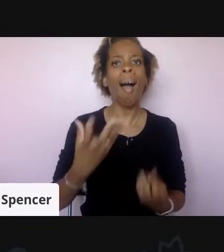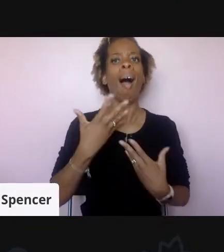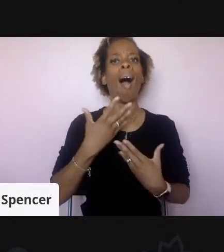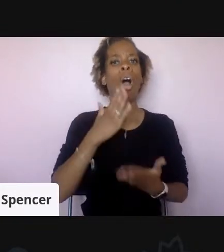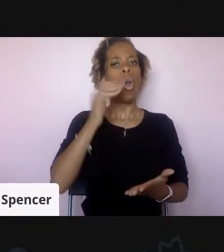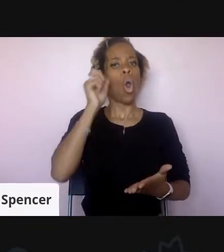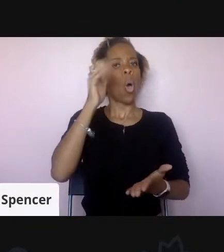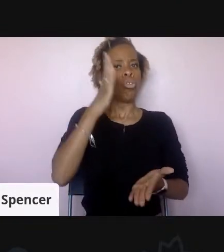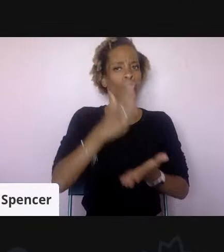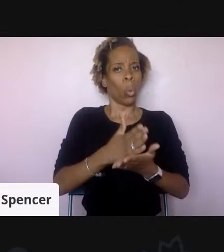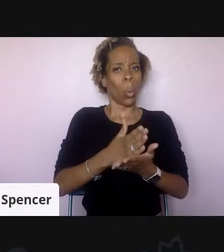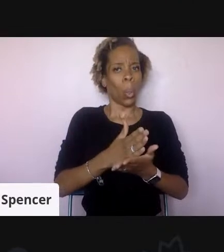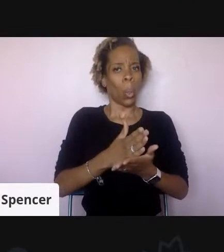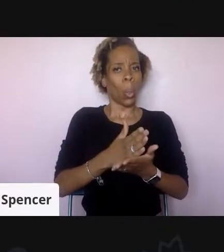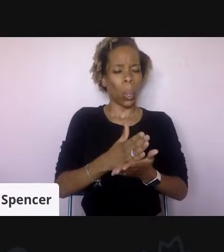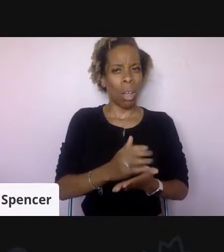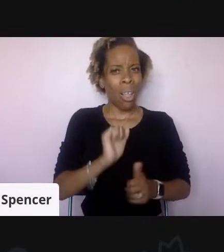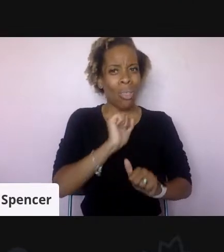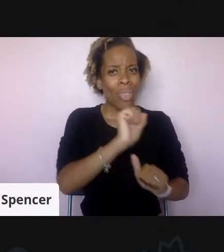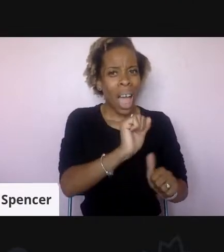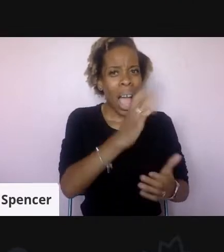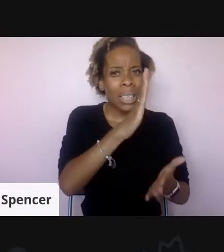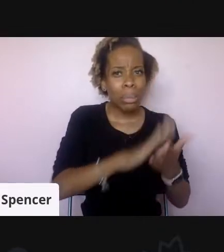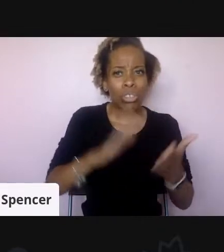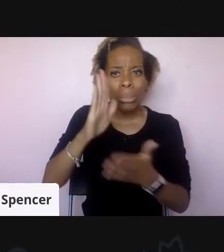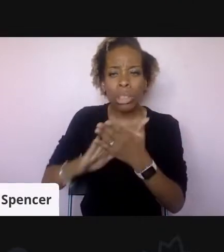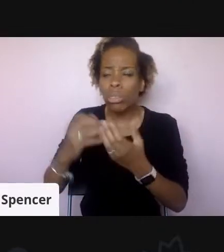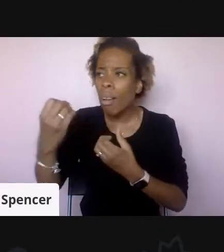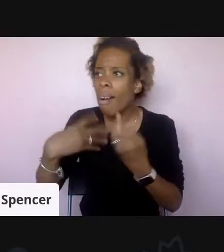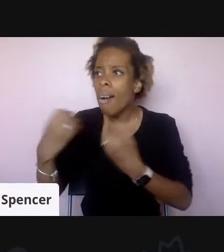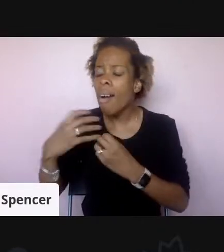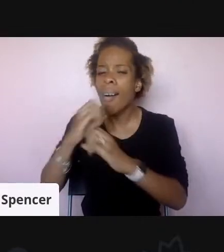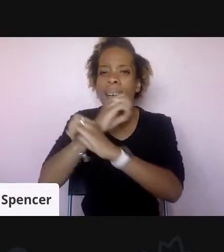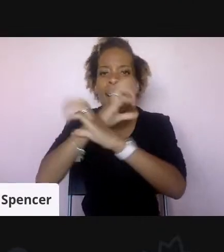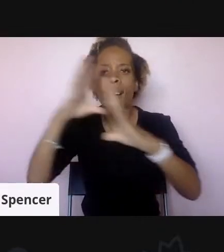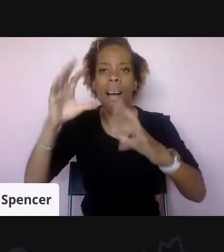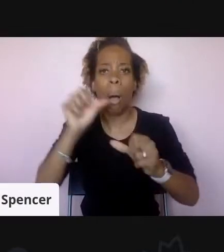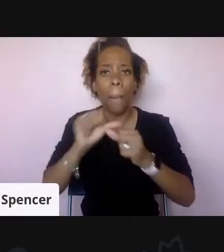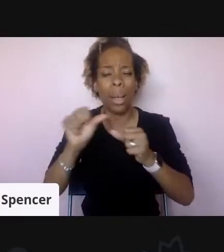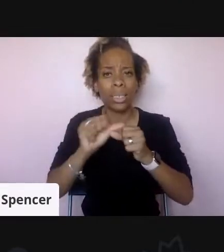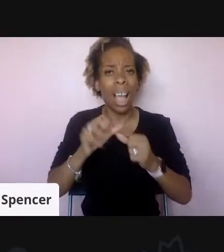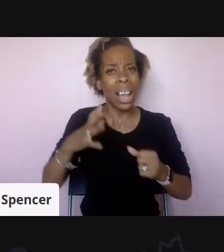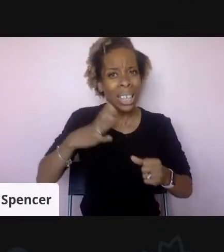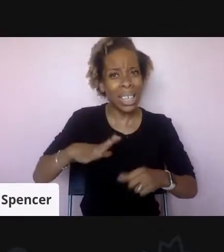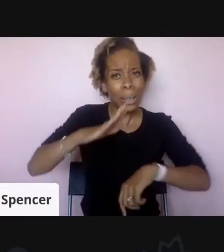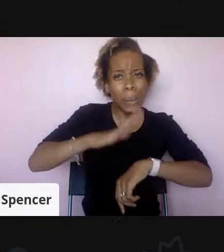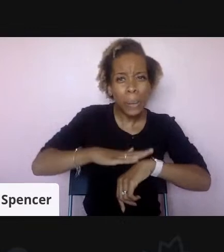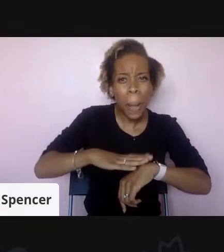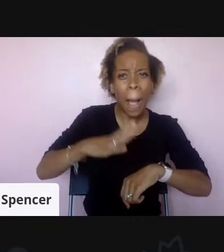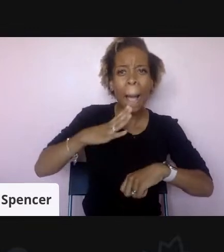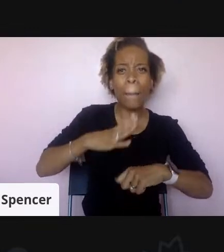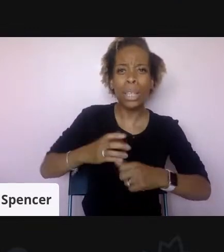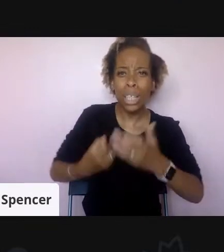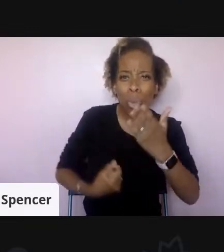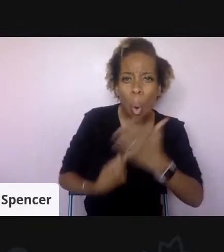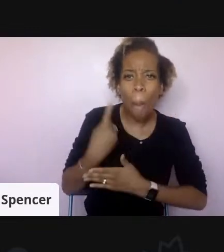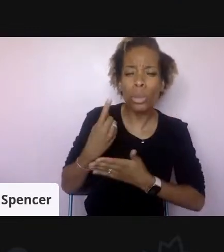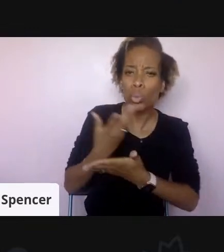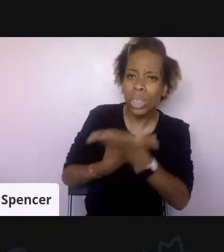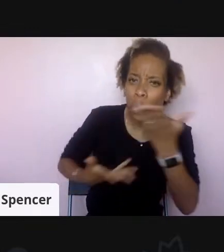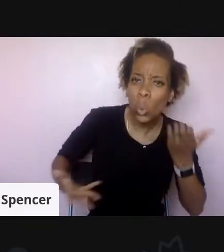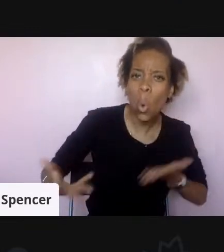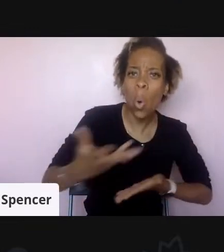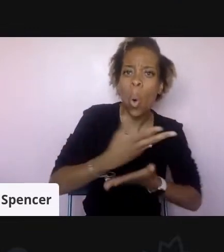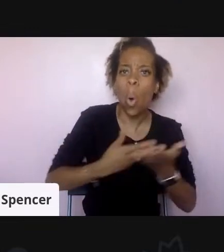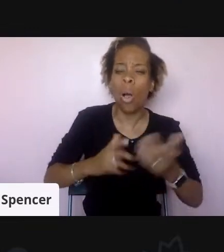and those discriminations that LGBT plus people should be given space to be talked about.